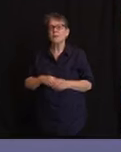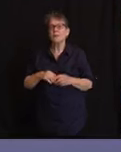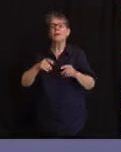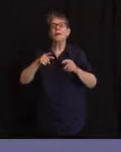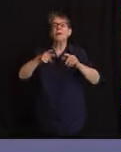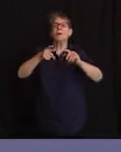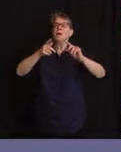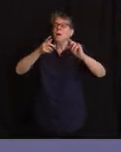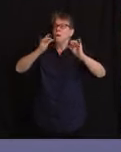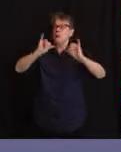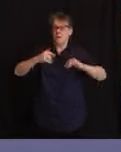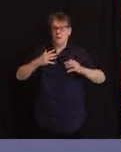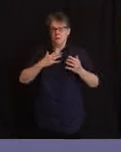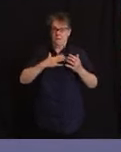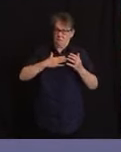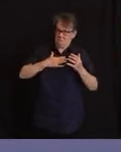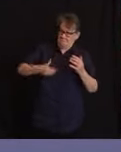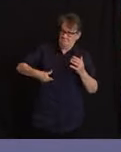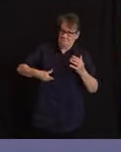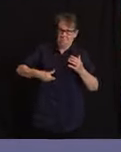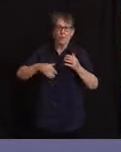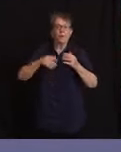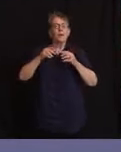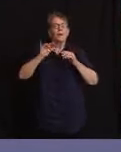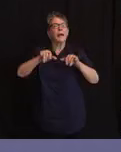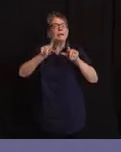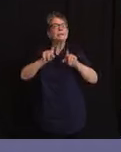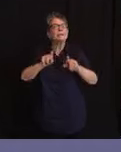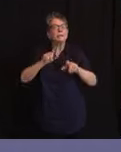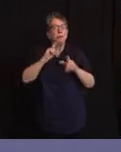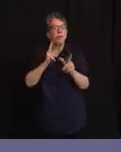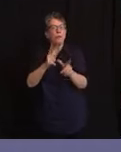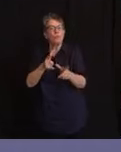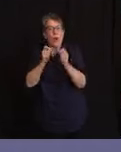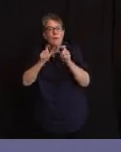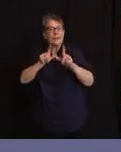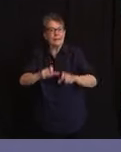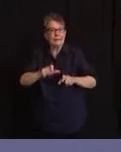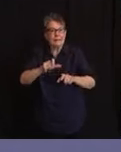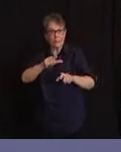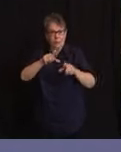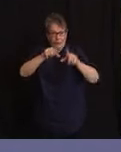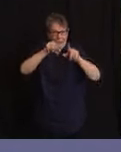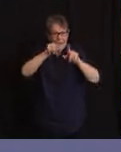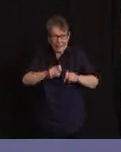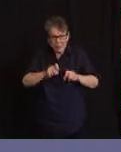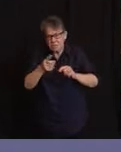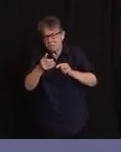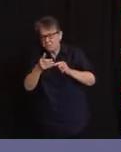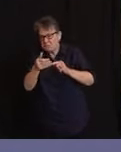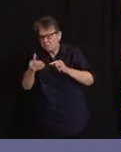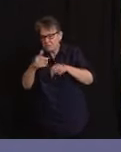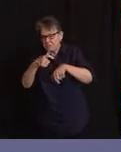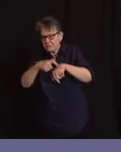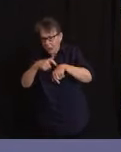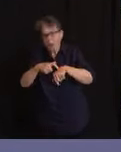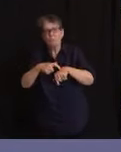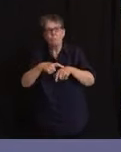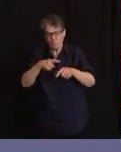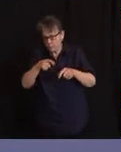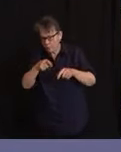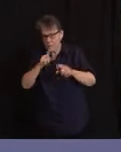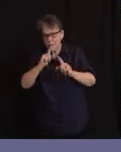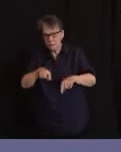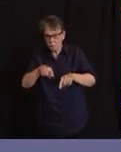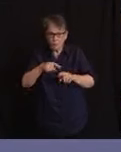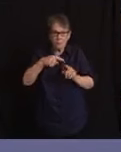speak to as many as possible, from the likes of Alex Gorski, the CEO of Johnson & Johnson, to Dr. Tony Fauci and everybody